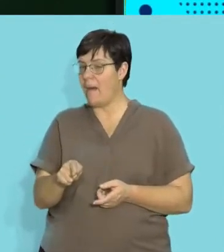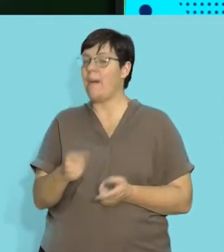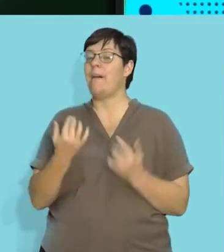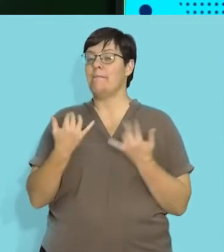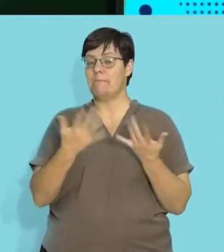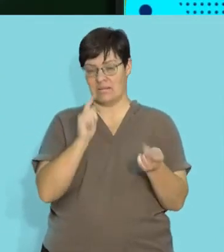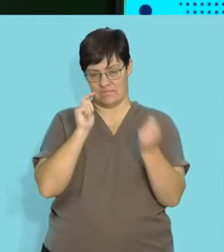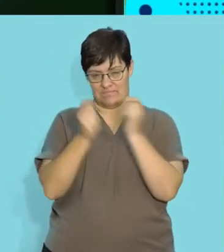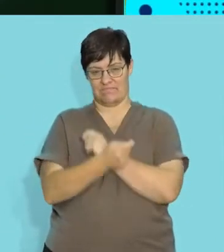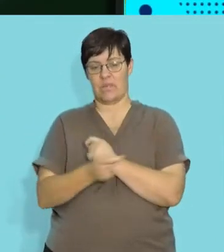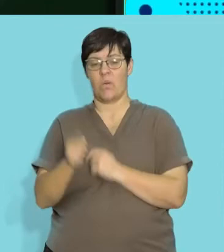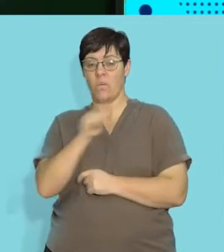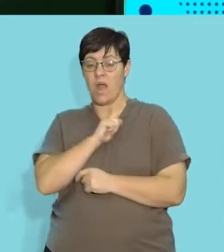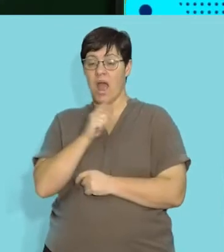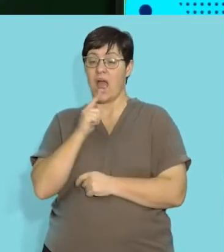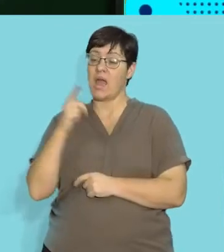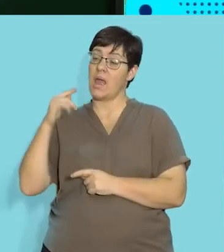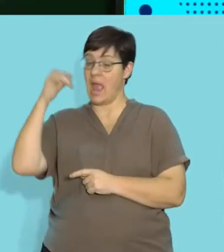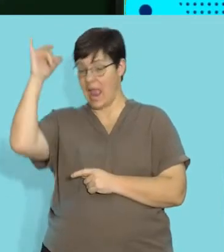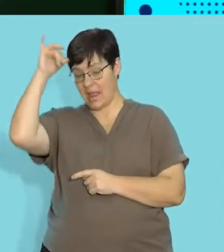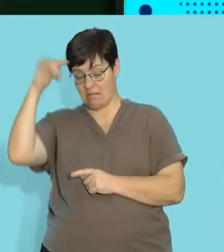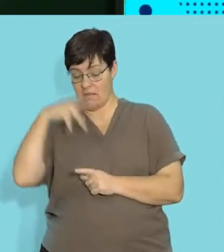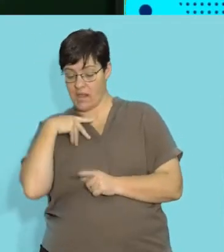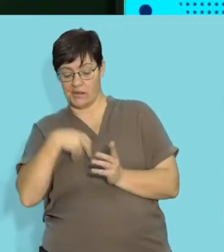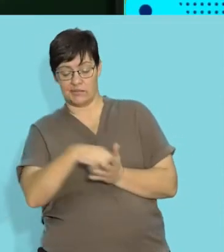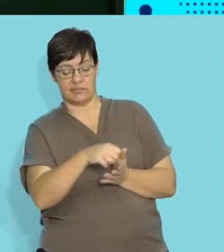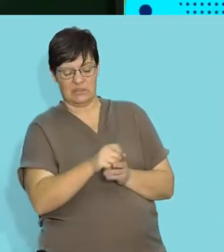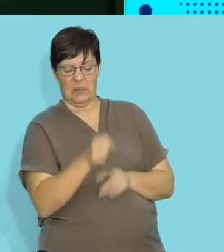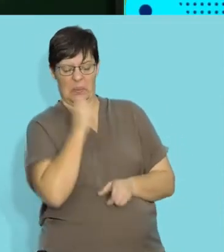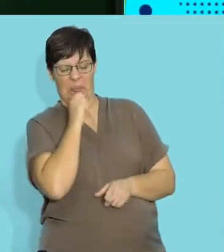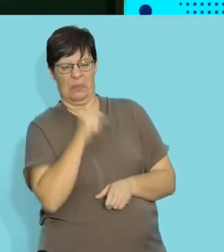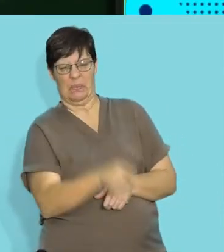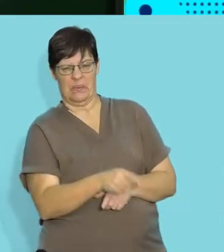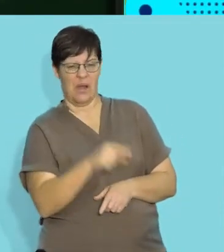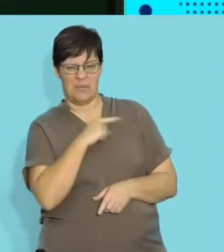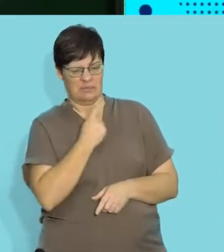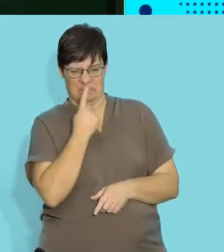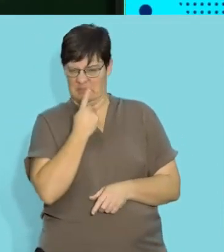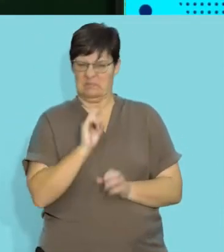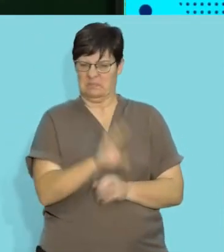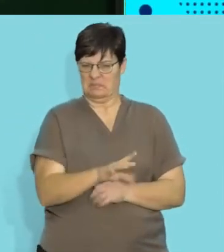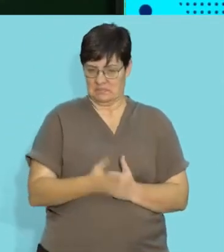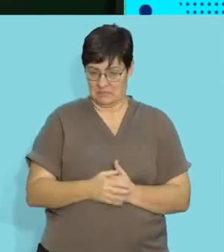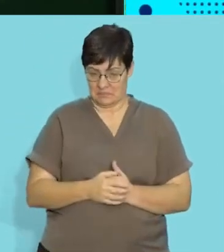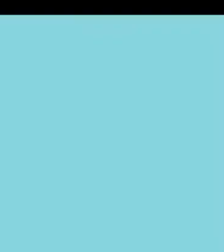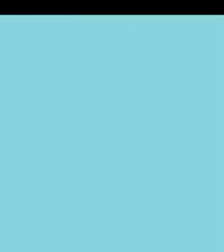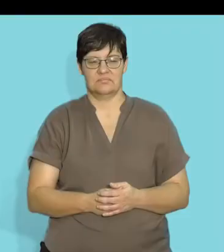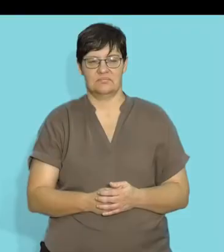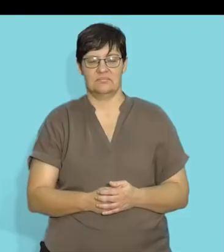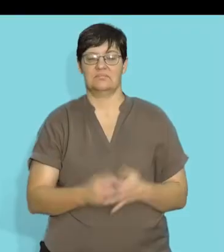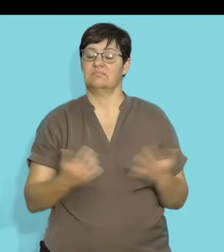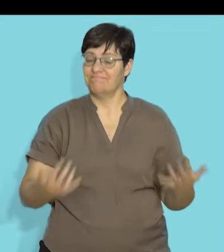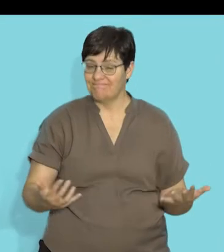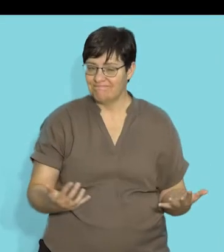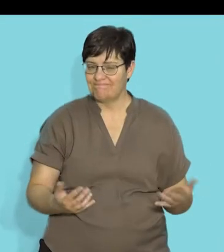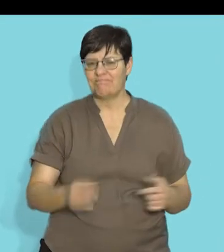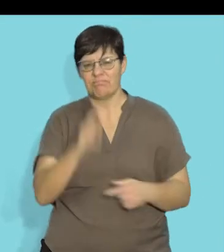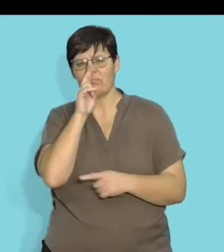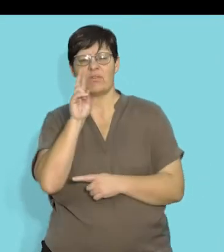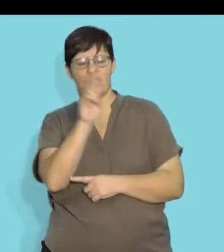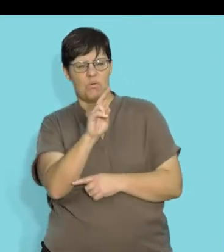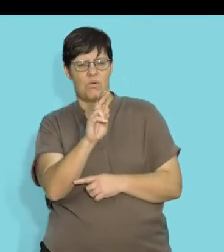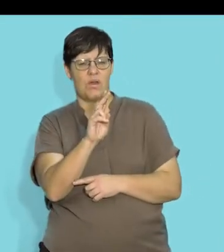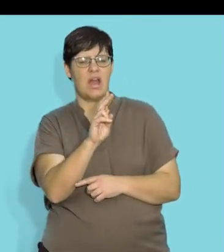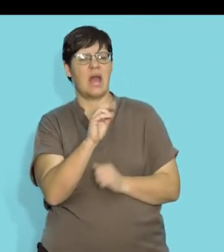plants have adapted to prevent themselves from being eaten by certain herbivores. So guys, let's look